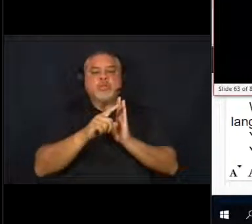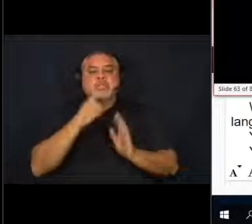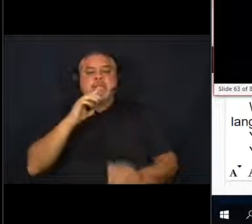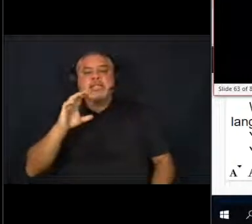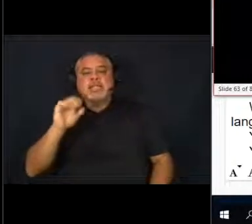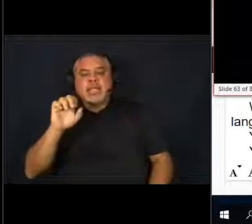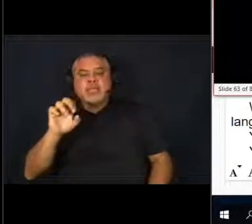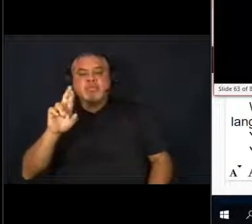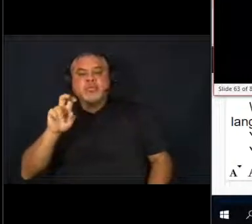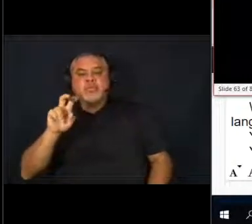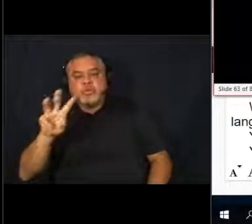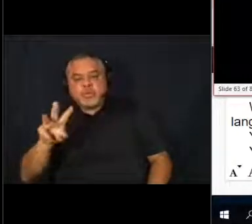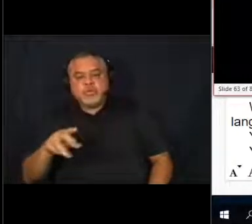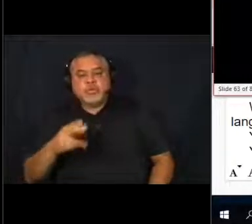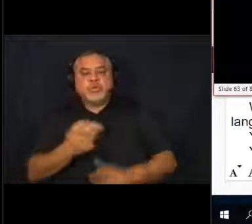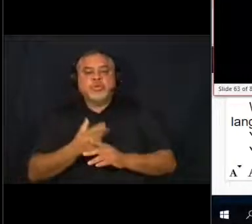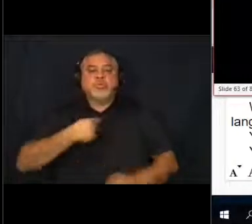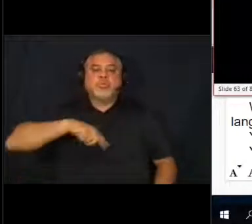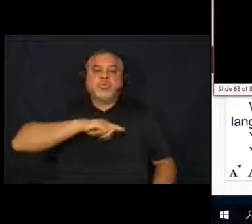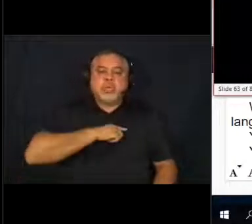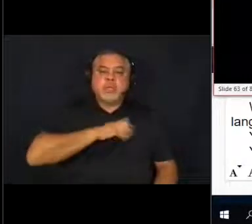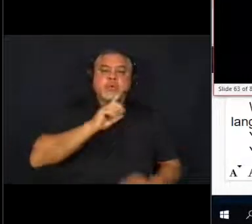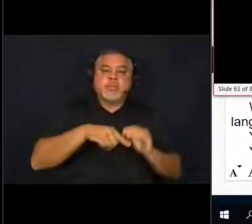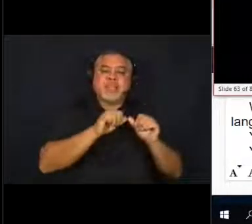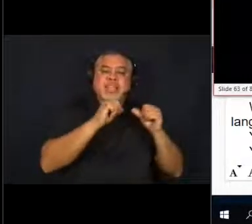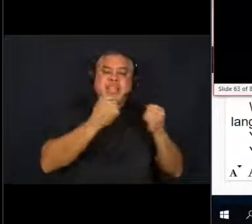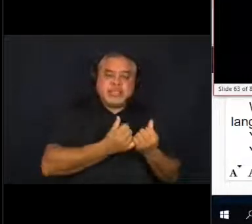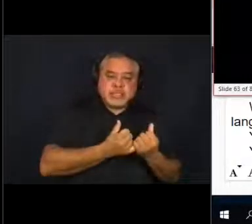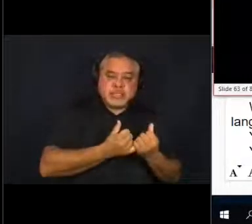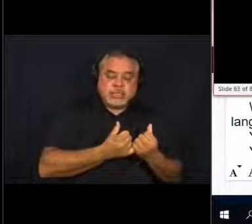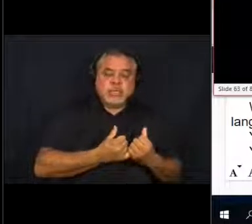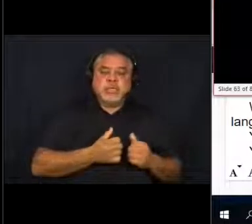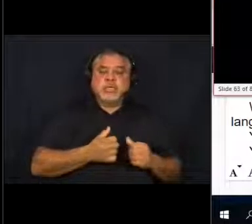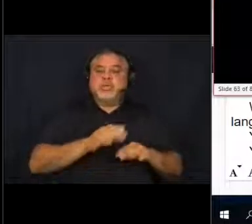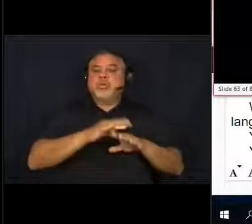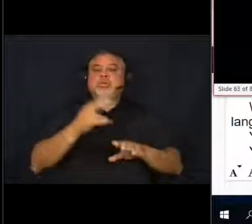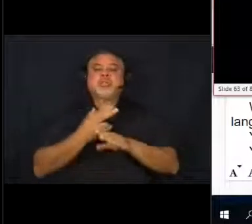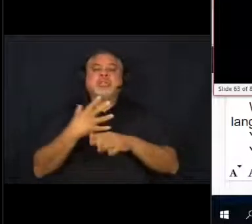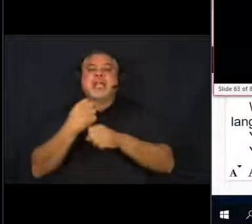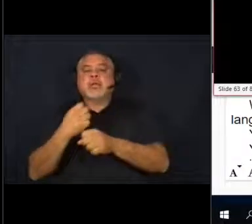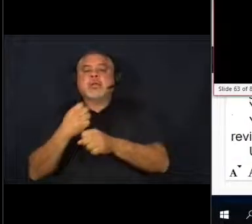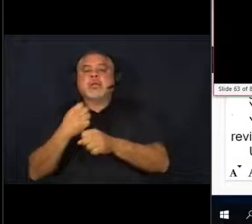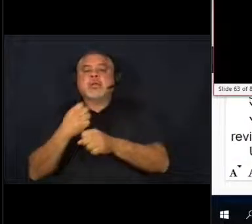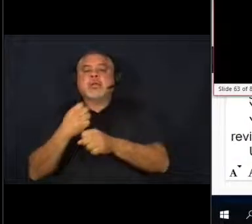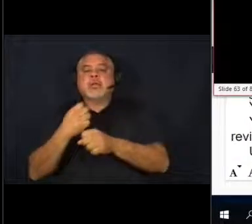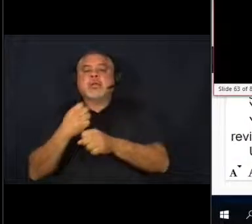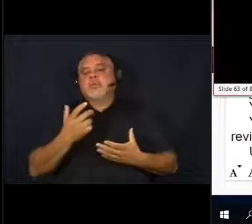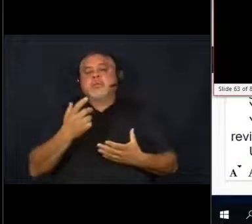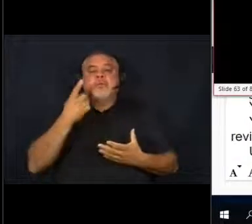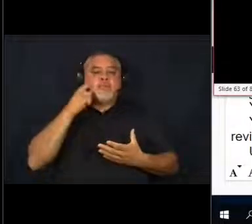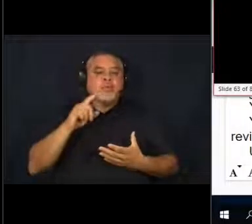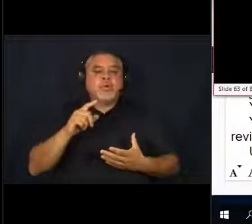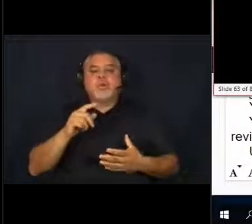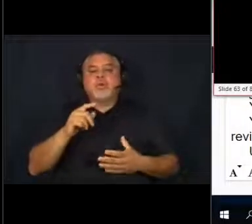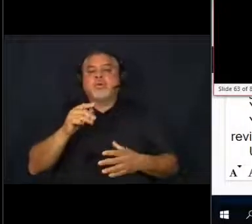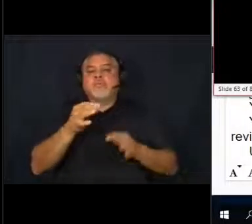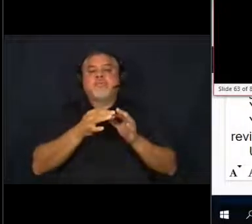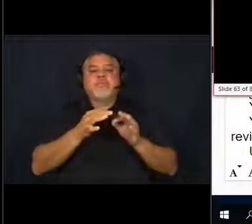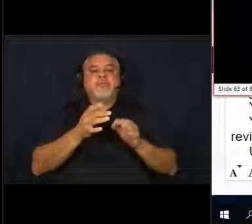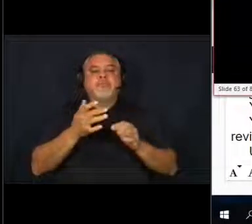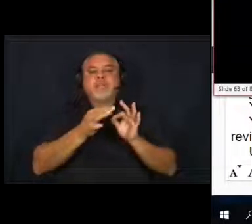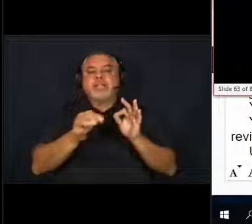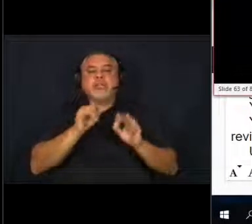review. Use we when you talk about our agency, and don't use acronyms or abbreviations for infrequent phrases. If it's things